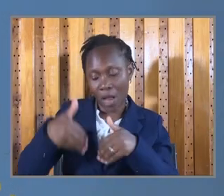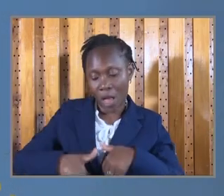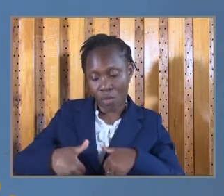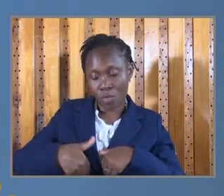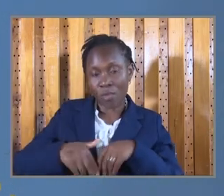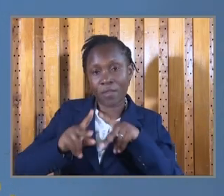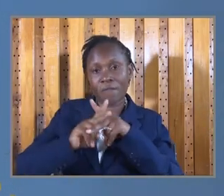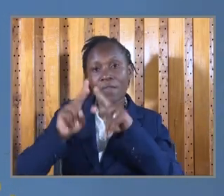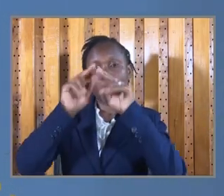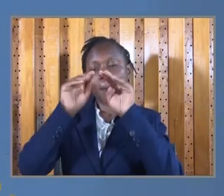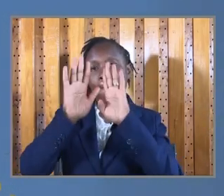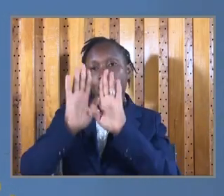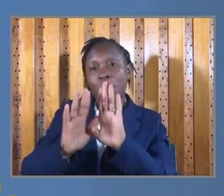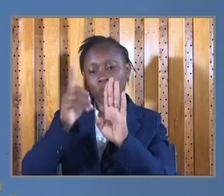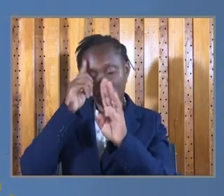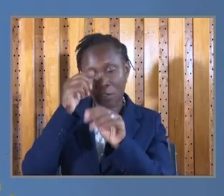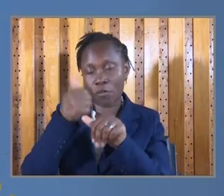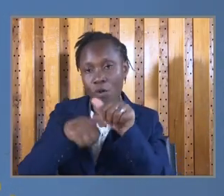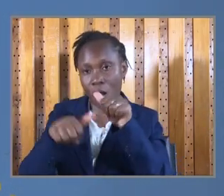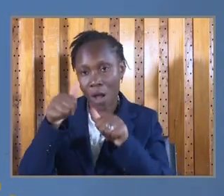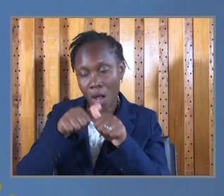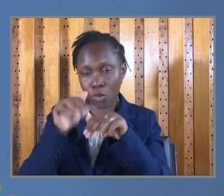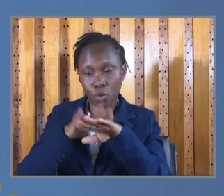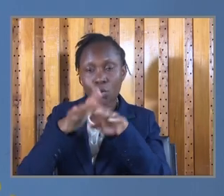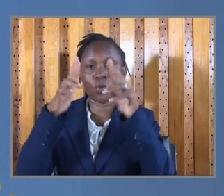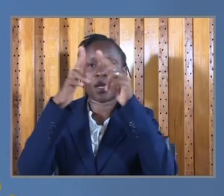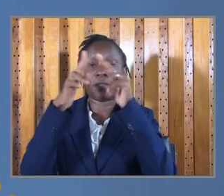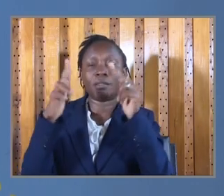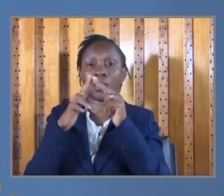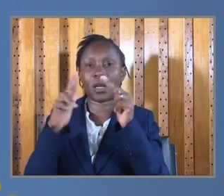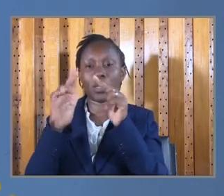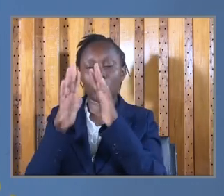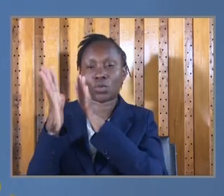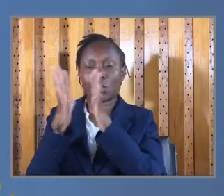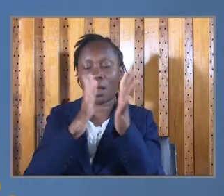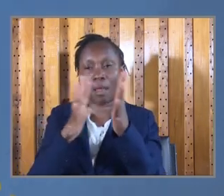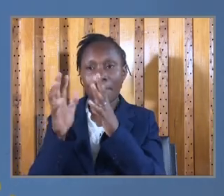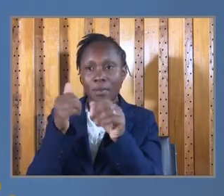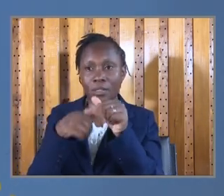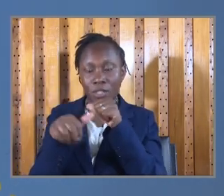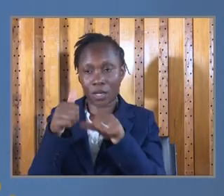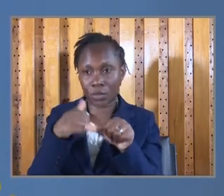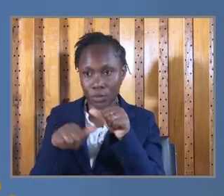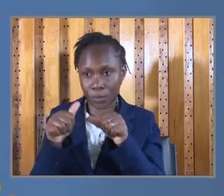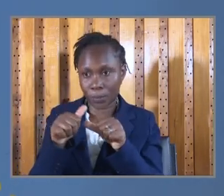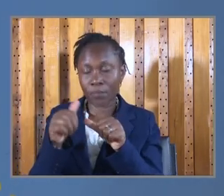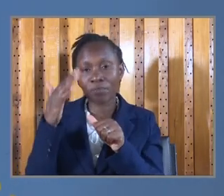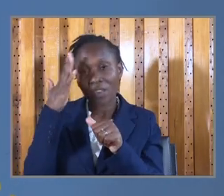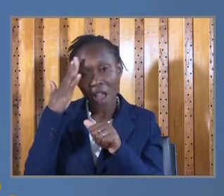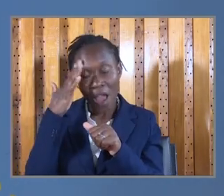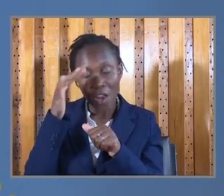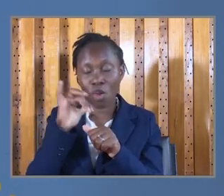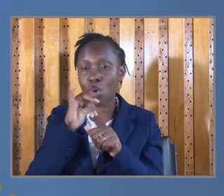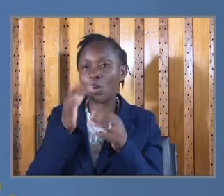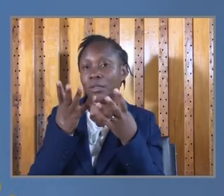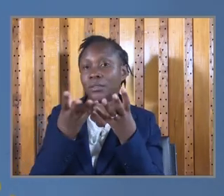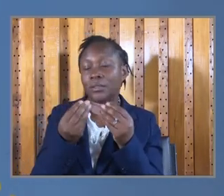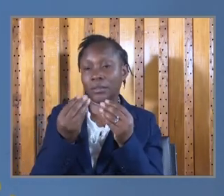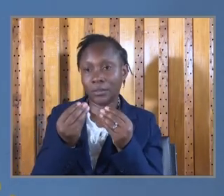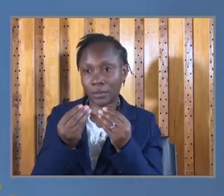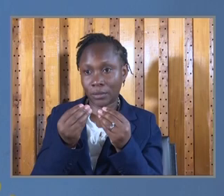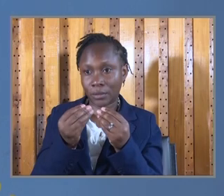on action, and particularly on international climate action. Yes, the bar for COP28 is high, and rightly